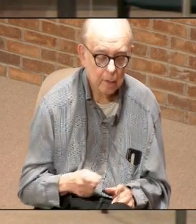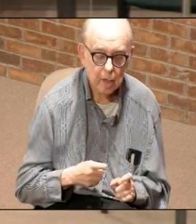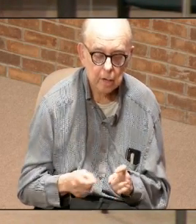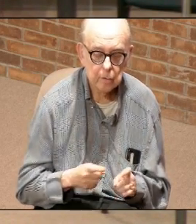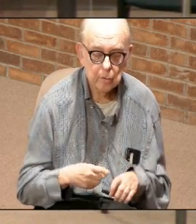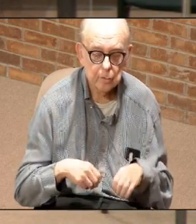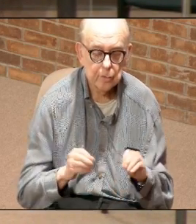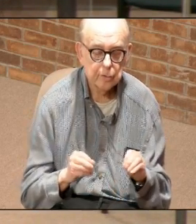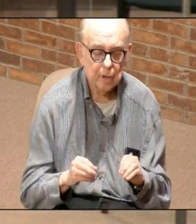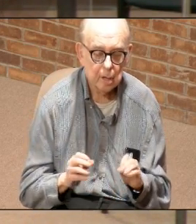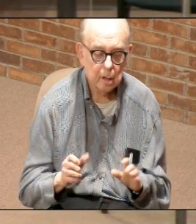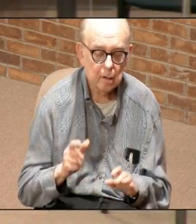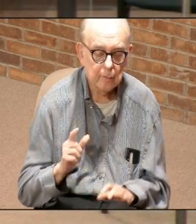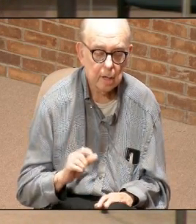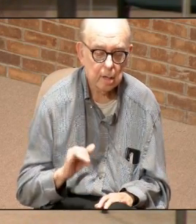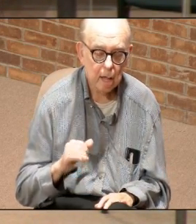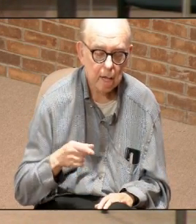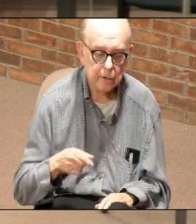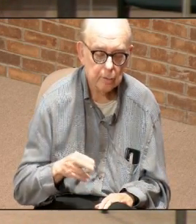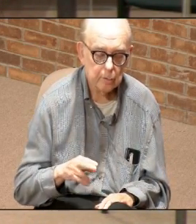liquor.